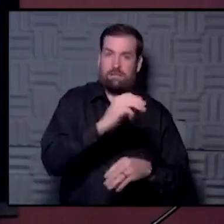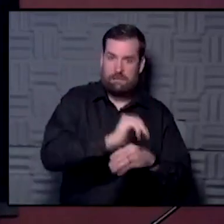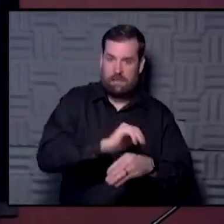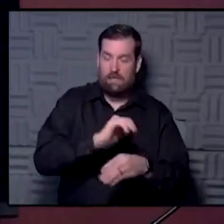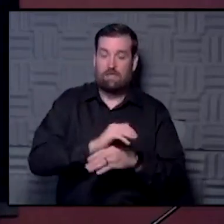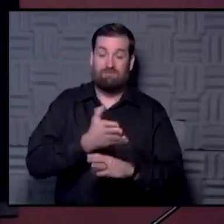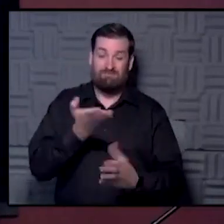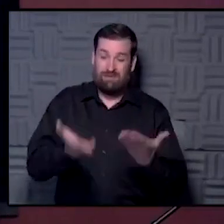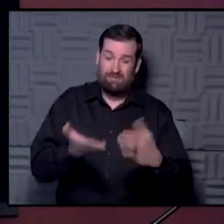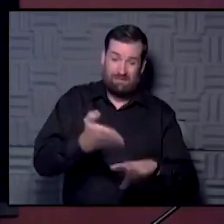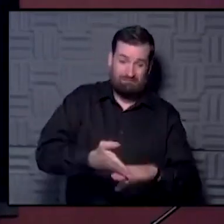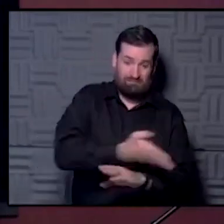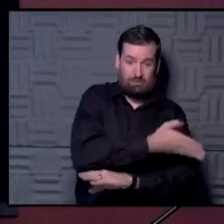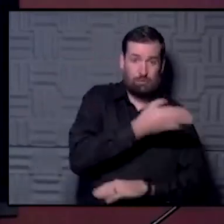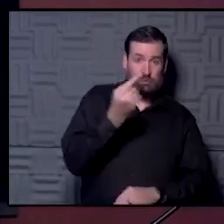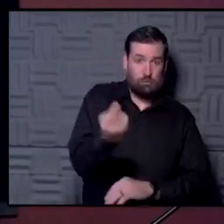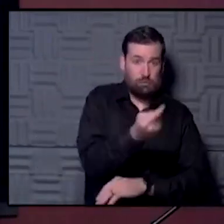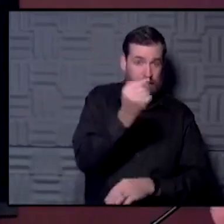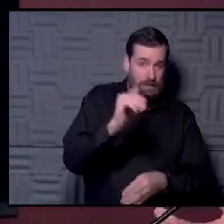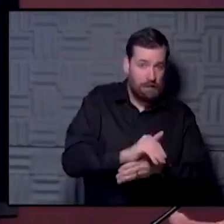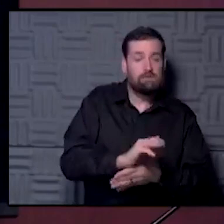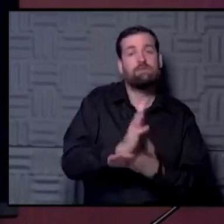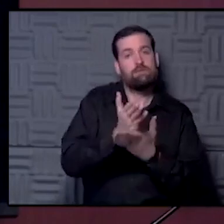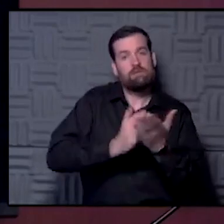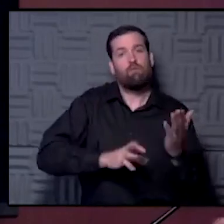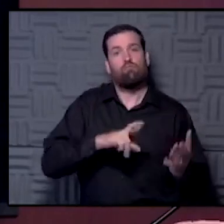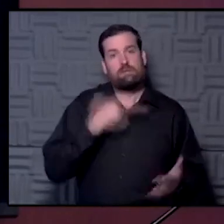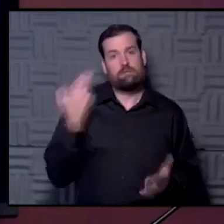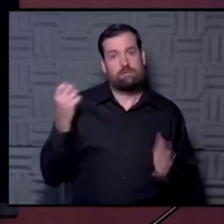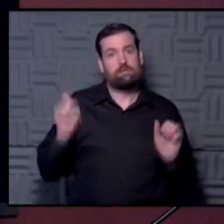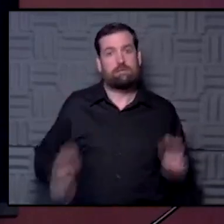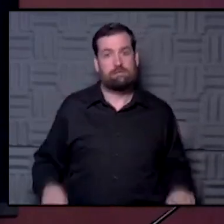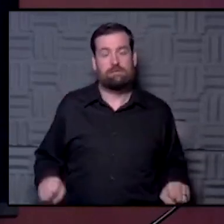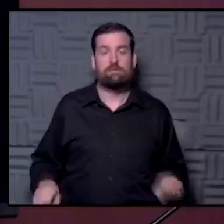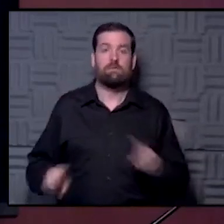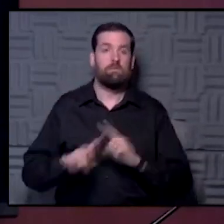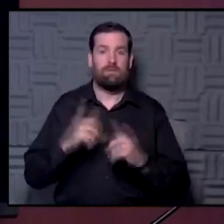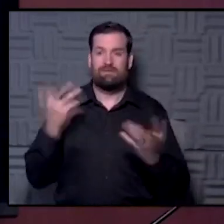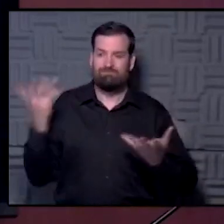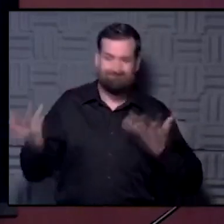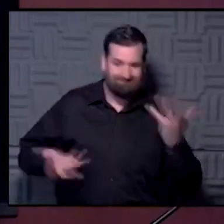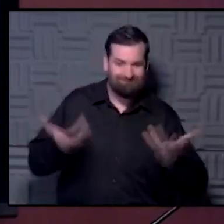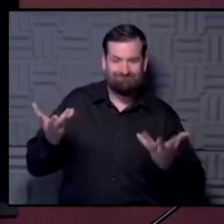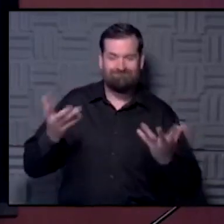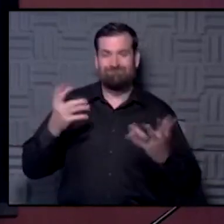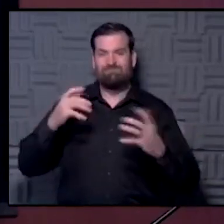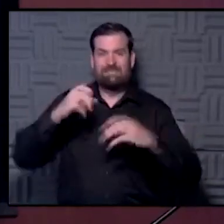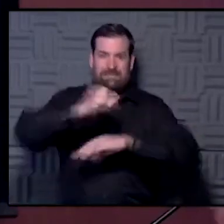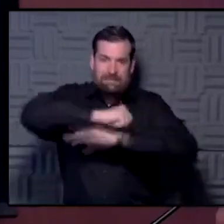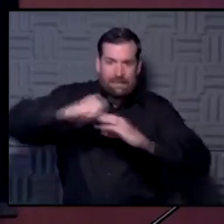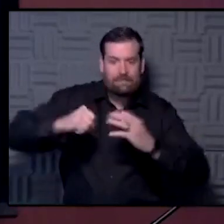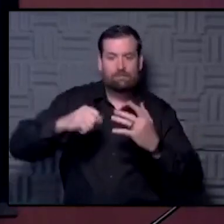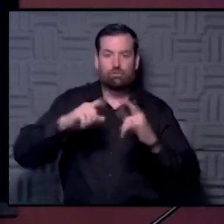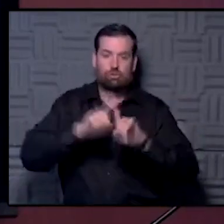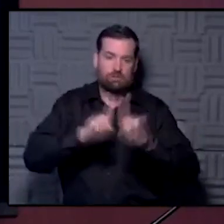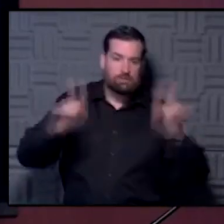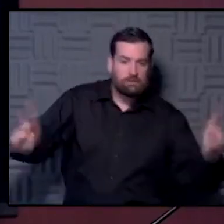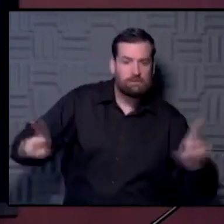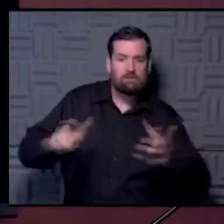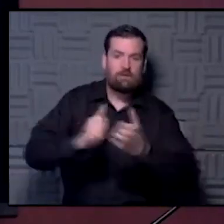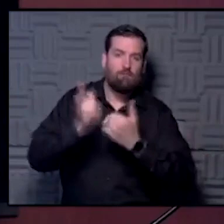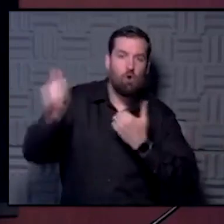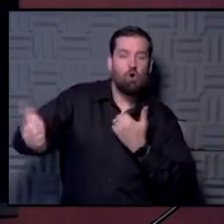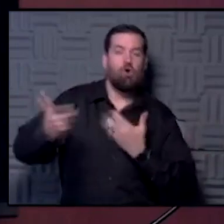into Tuesday night there was some risk. But the sort of dynamics of what the stage looked like, how far people were apart, who Right. had